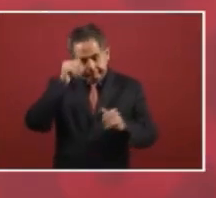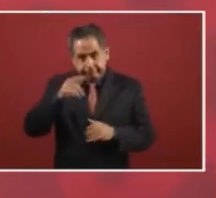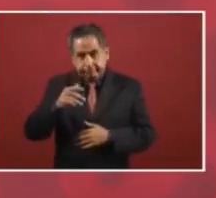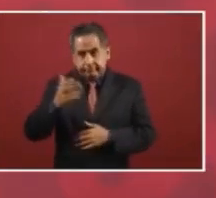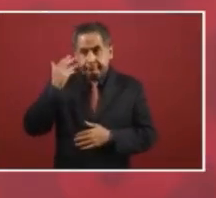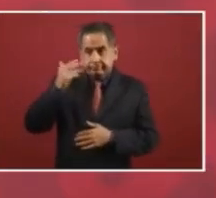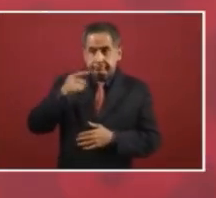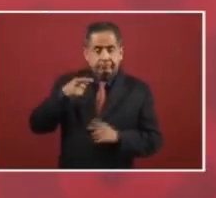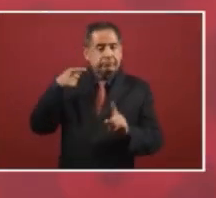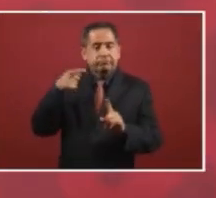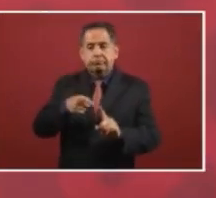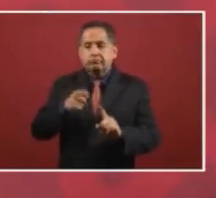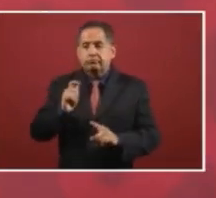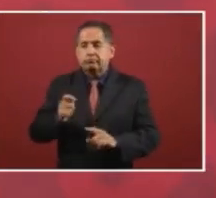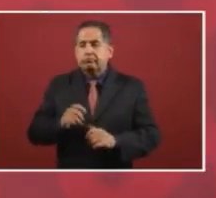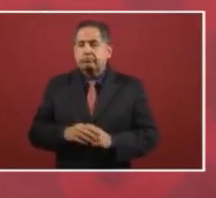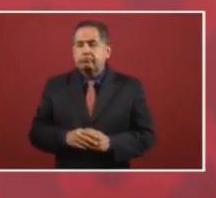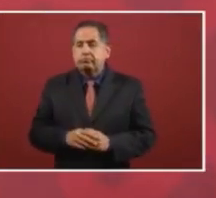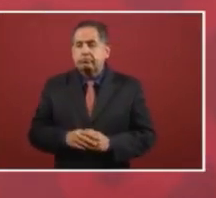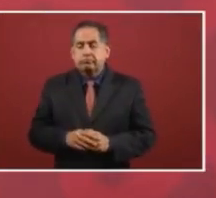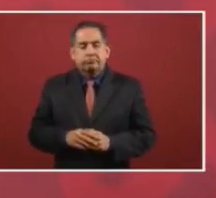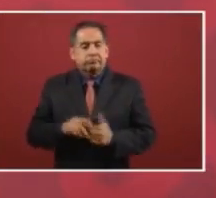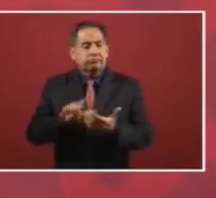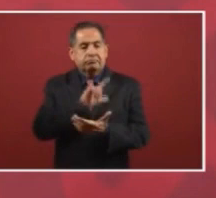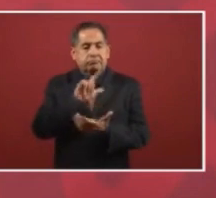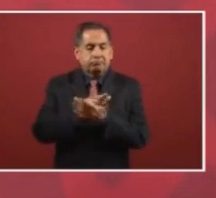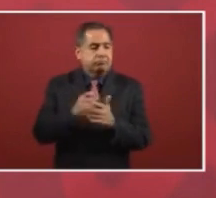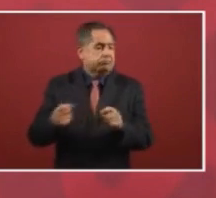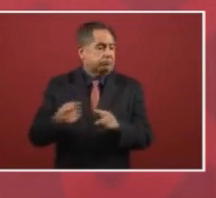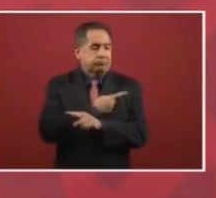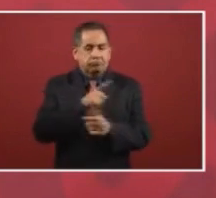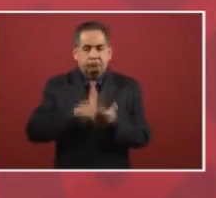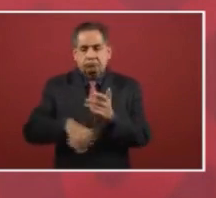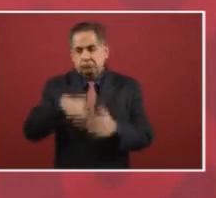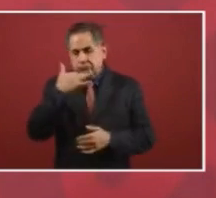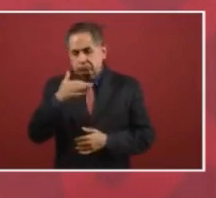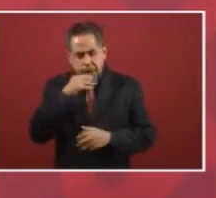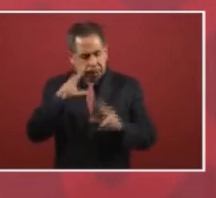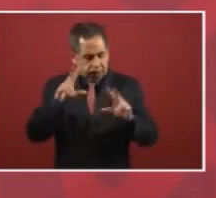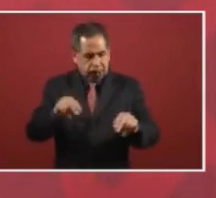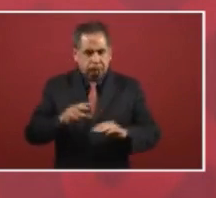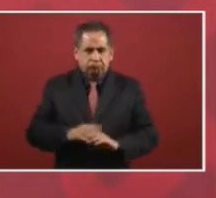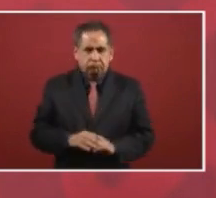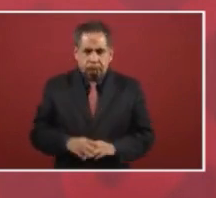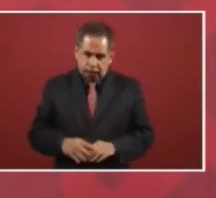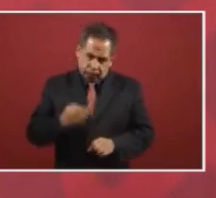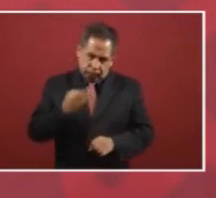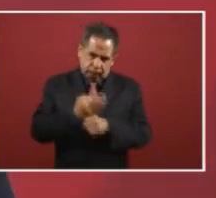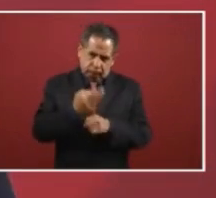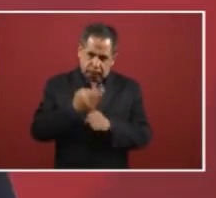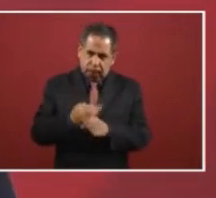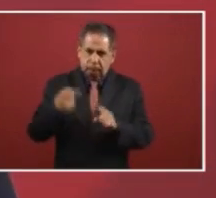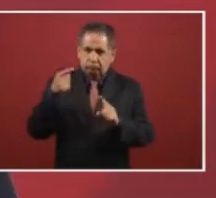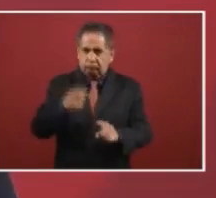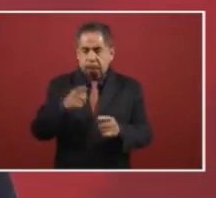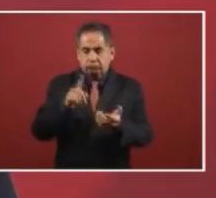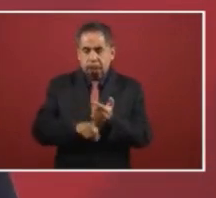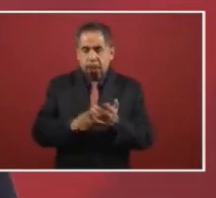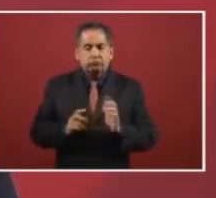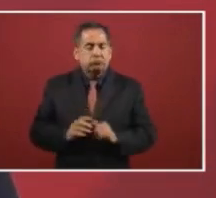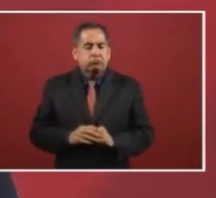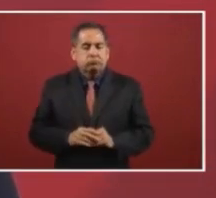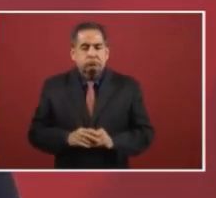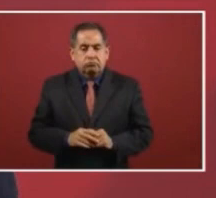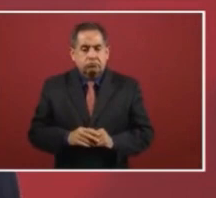that the agreement, it was not illegal or corrupt. What we're seeing